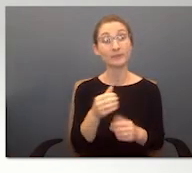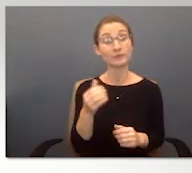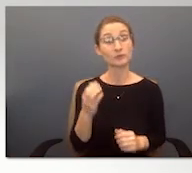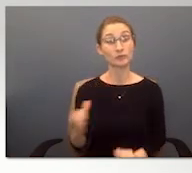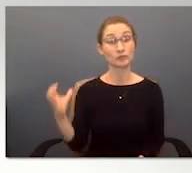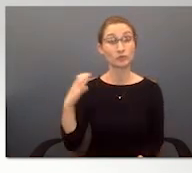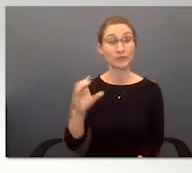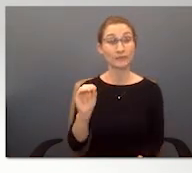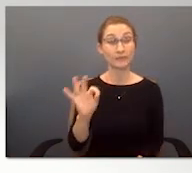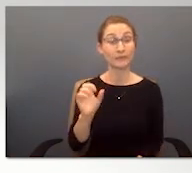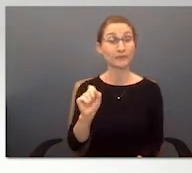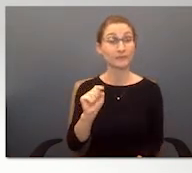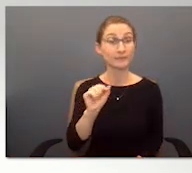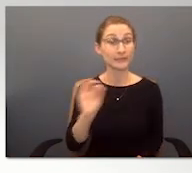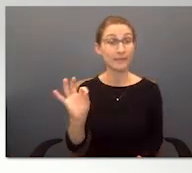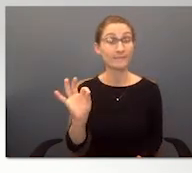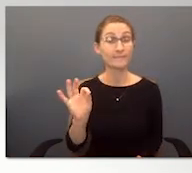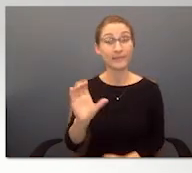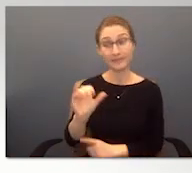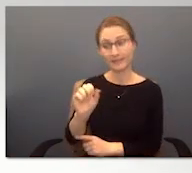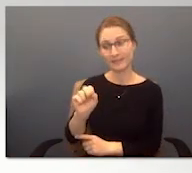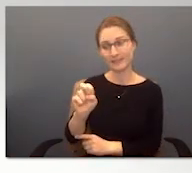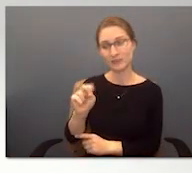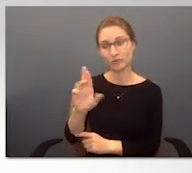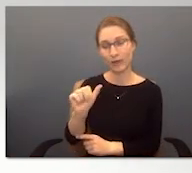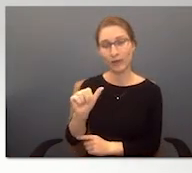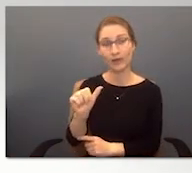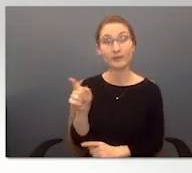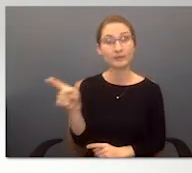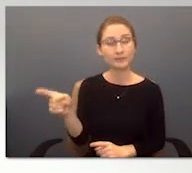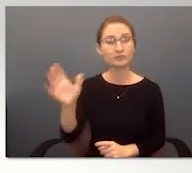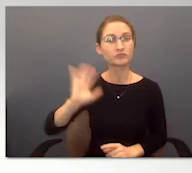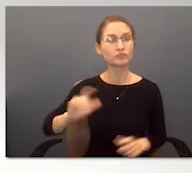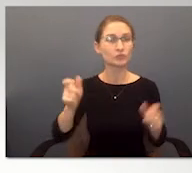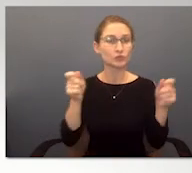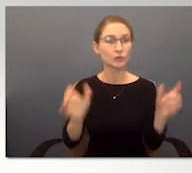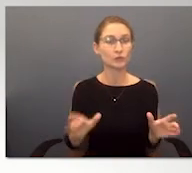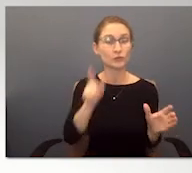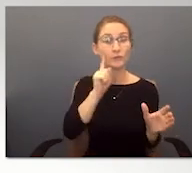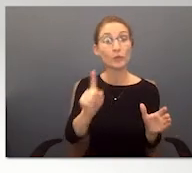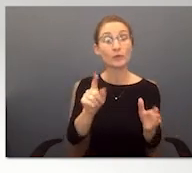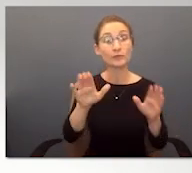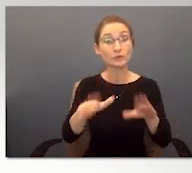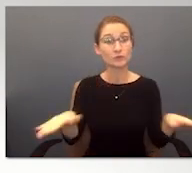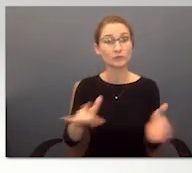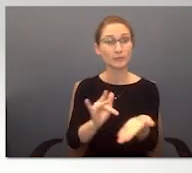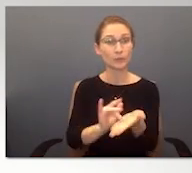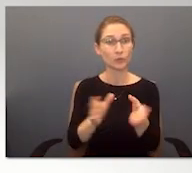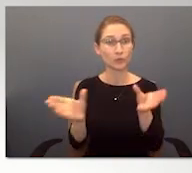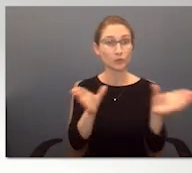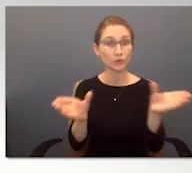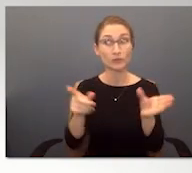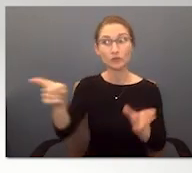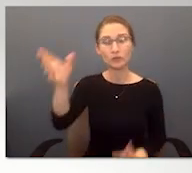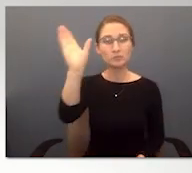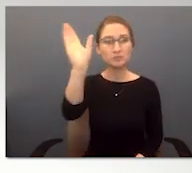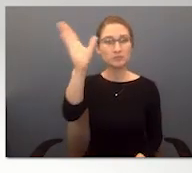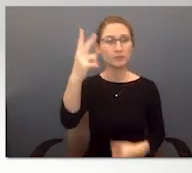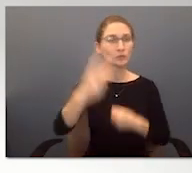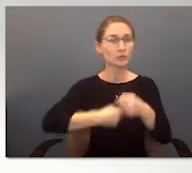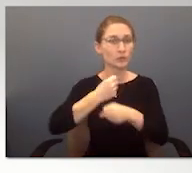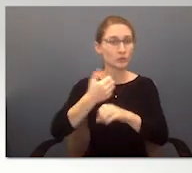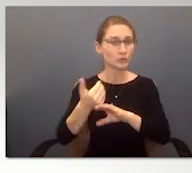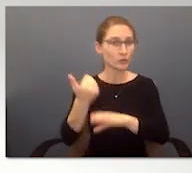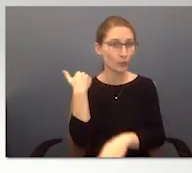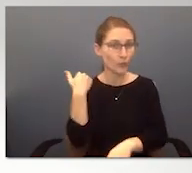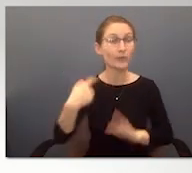Staff, Cassandra Paisley. Cassandra was the Director of Children's Medical Services, and she spoke here at Family Cafe